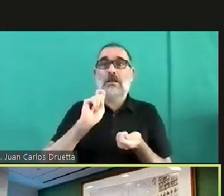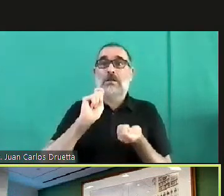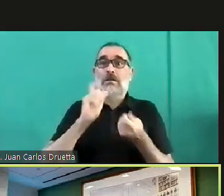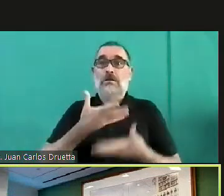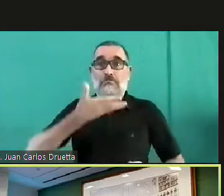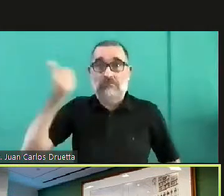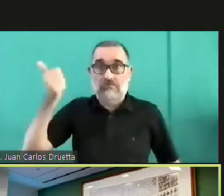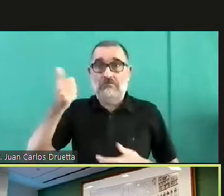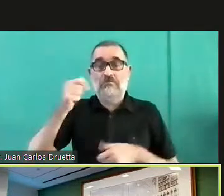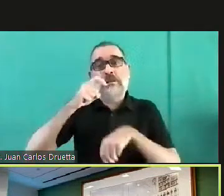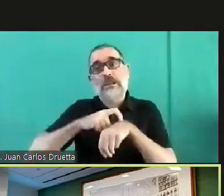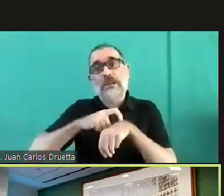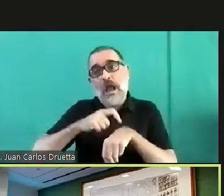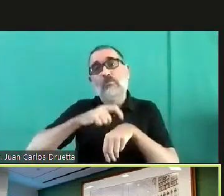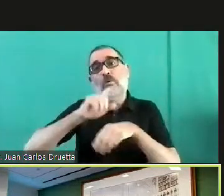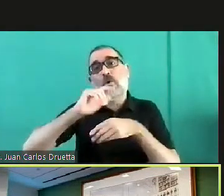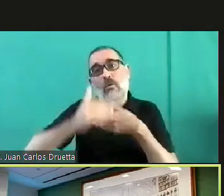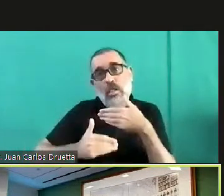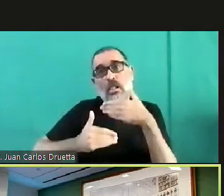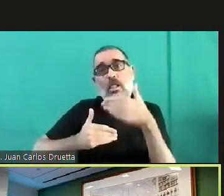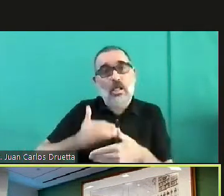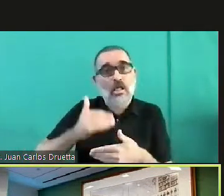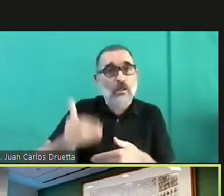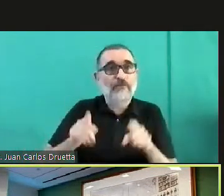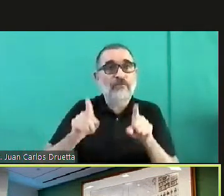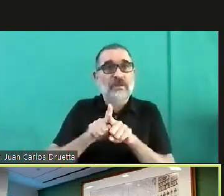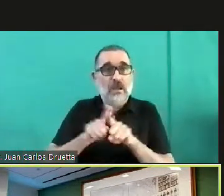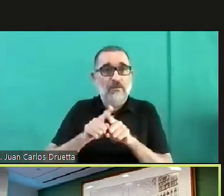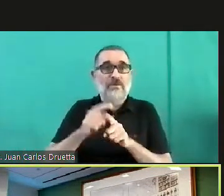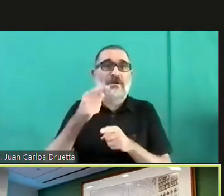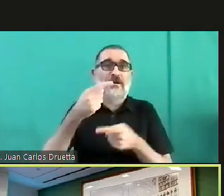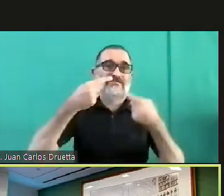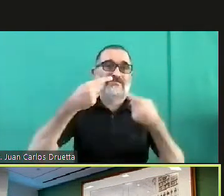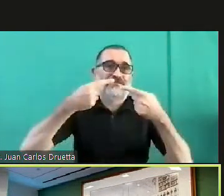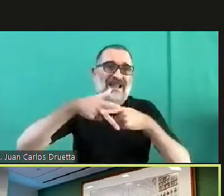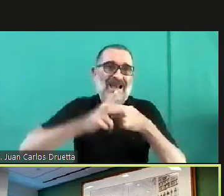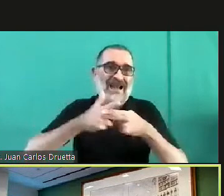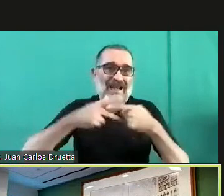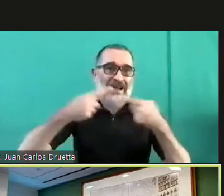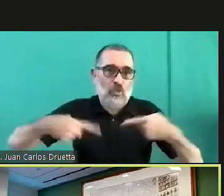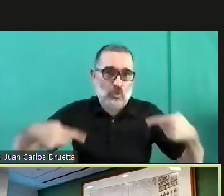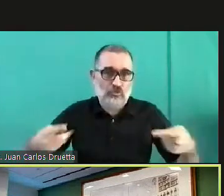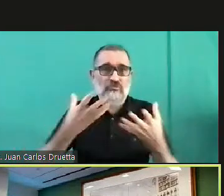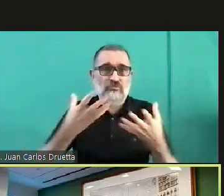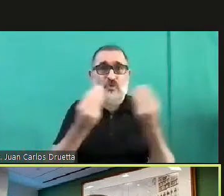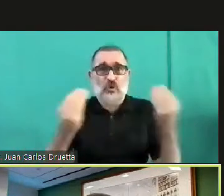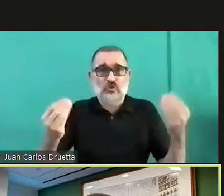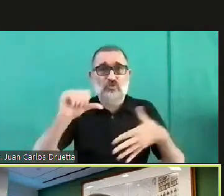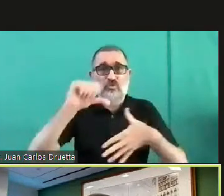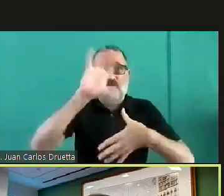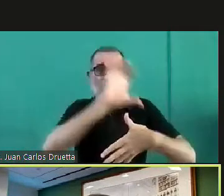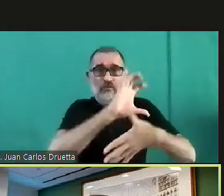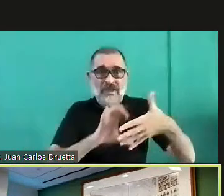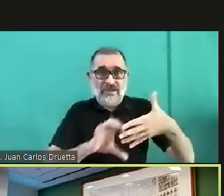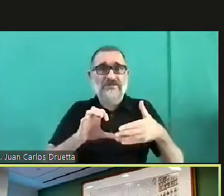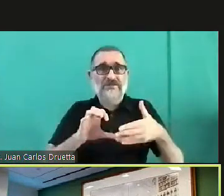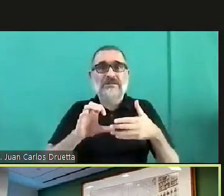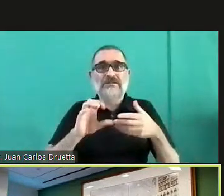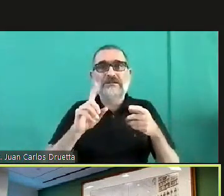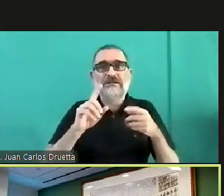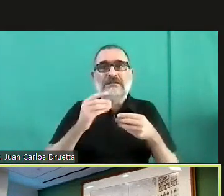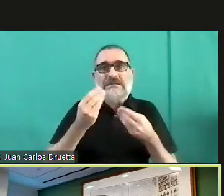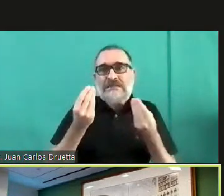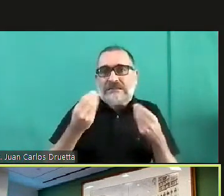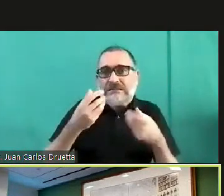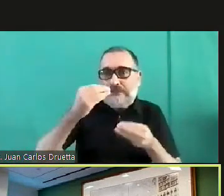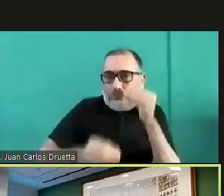how to reduce key risk factors for NCDs, and by doing that, to reduce demand for services, and at the same